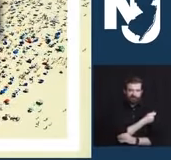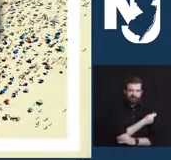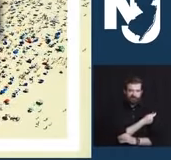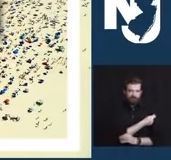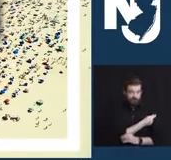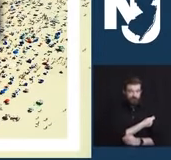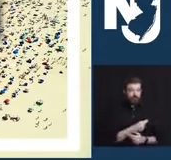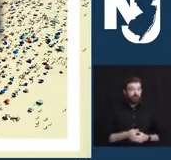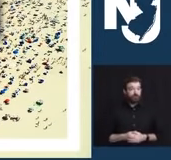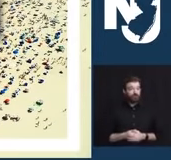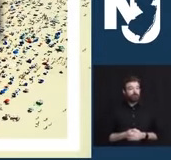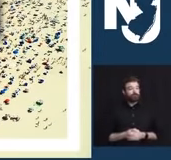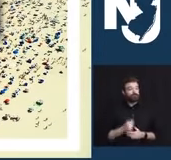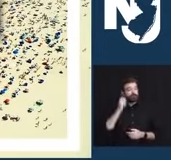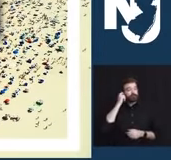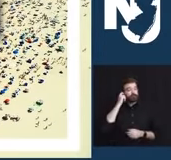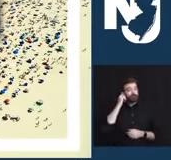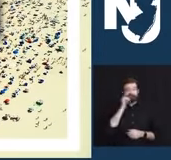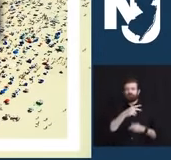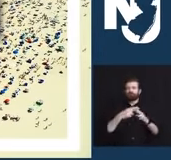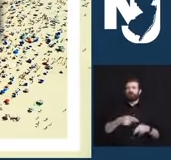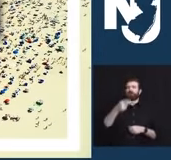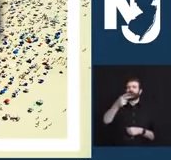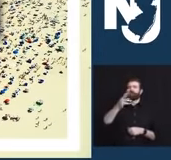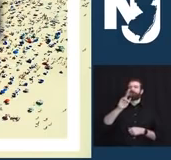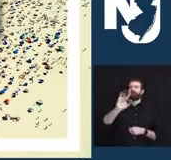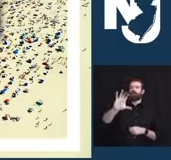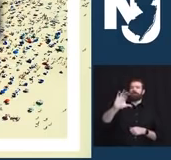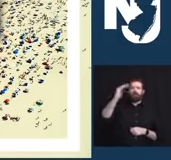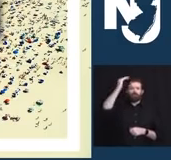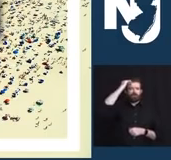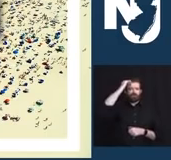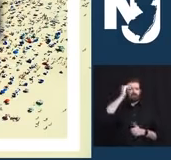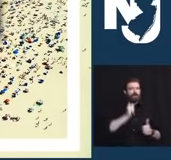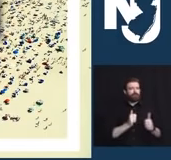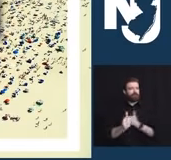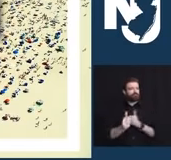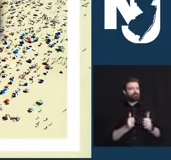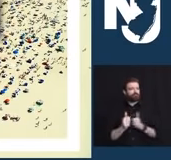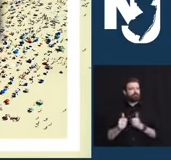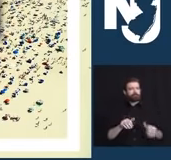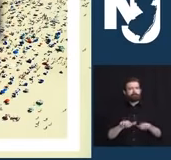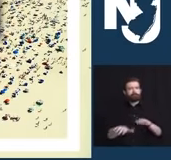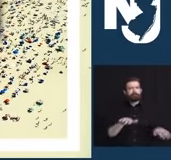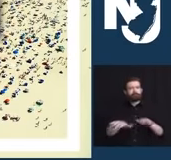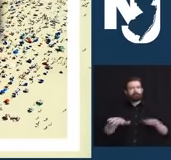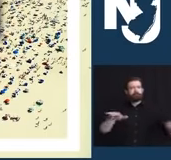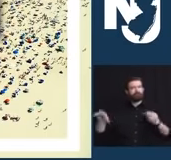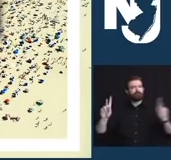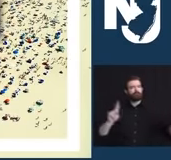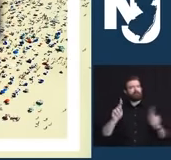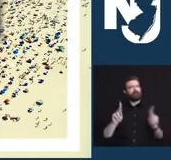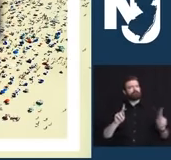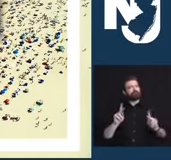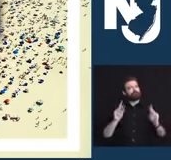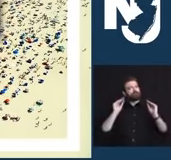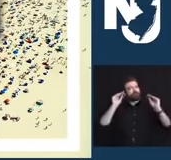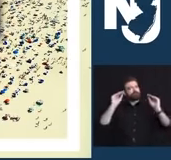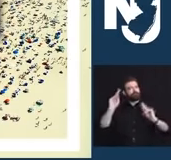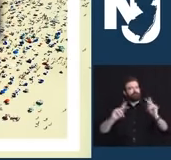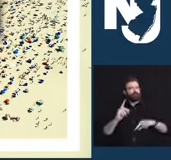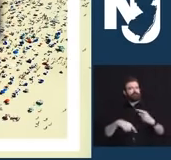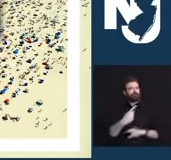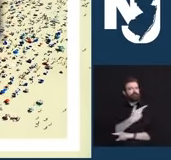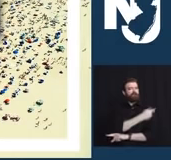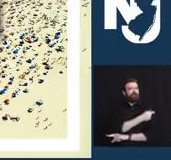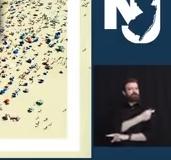and information campaign that has been educated through listening to New Jerseyans and working alongside our community leaders. Over the